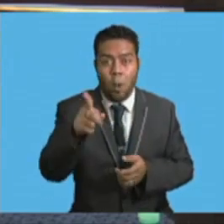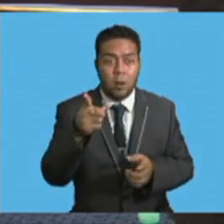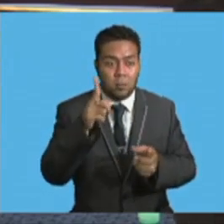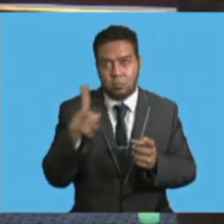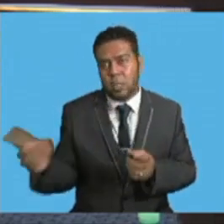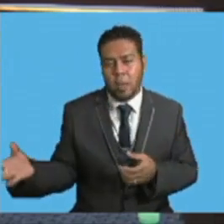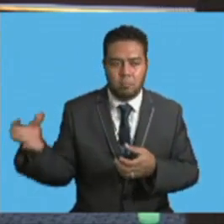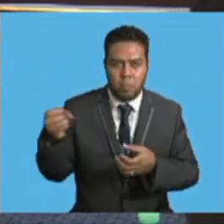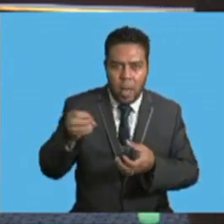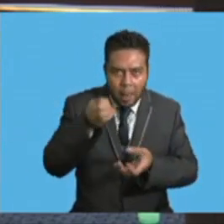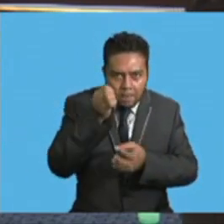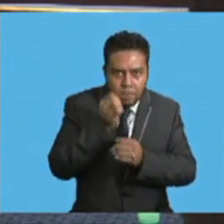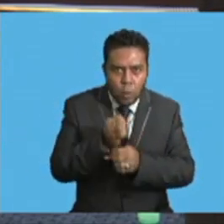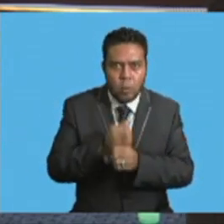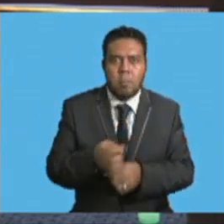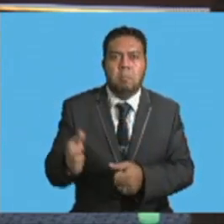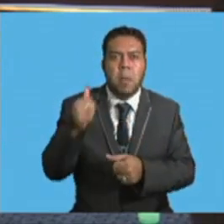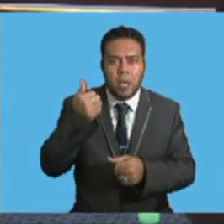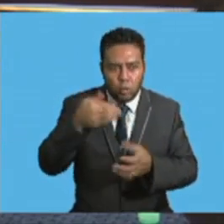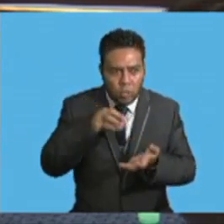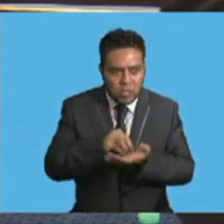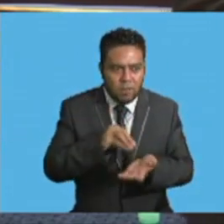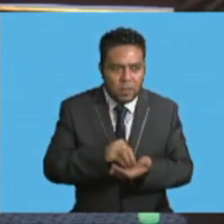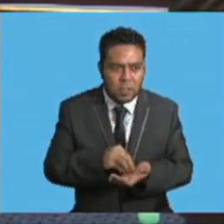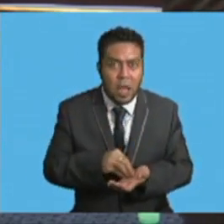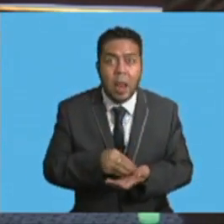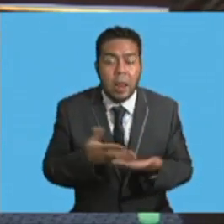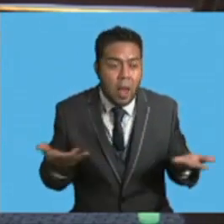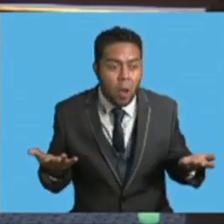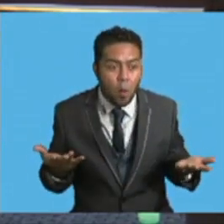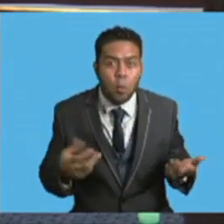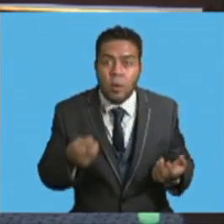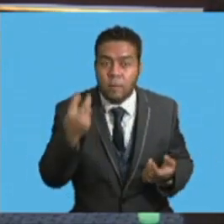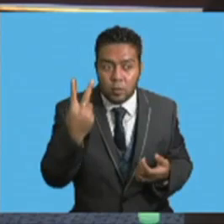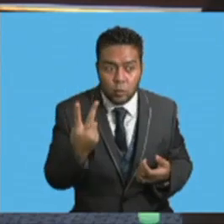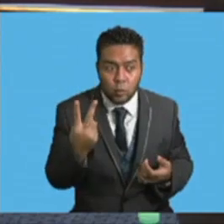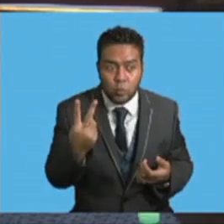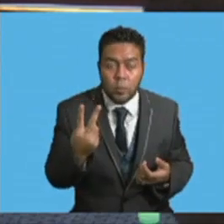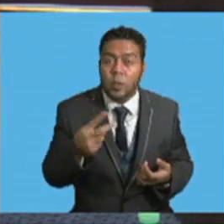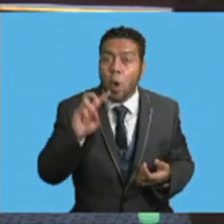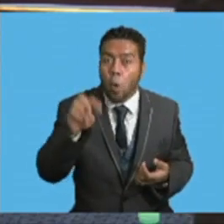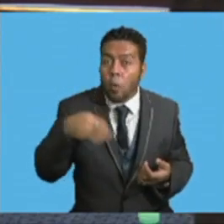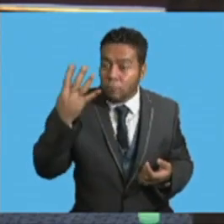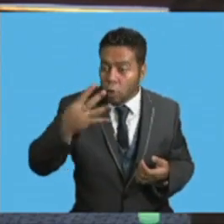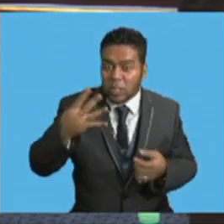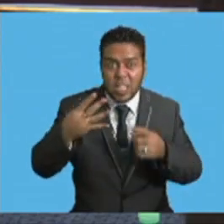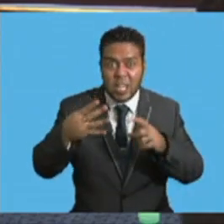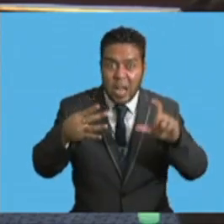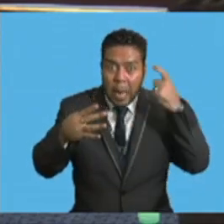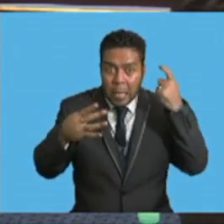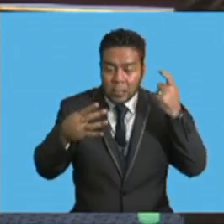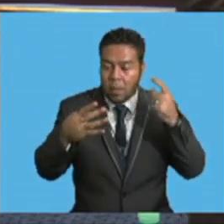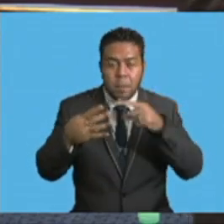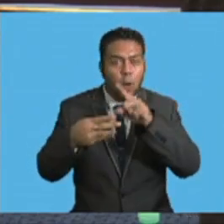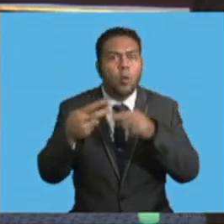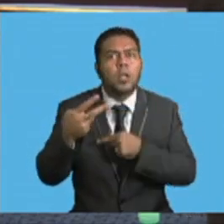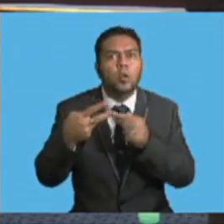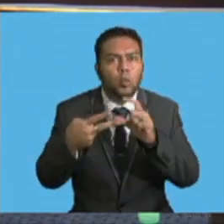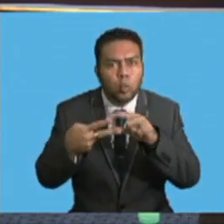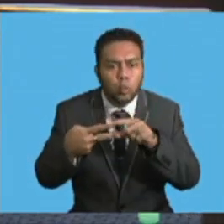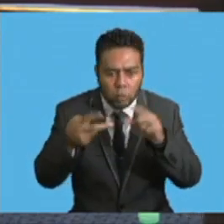the service, now has only 2. From the 14, only 2 remain in the service.